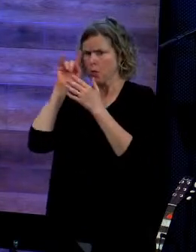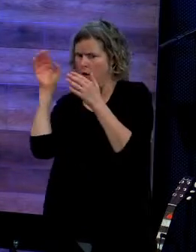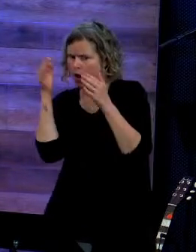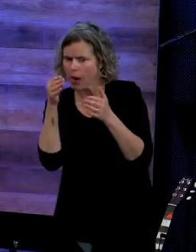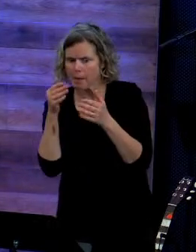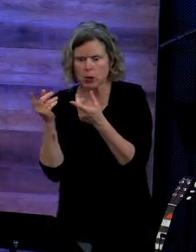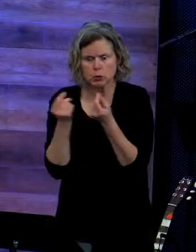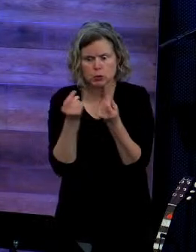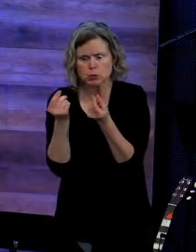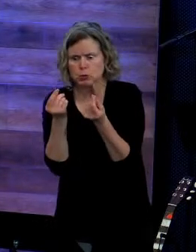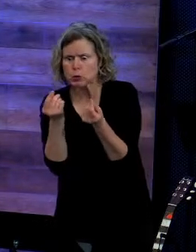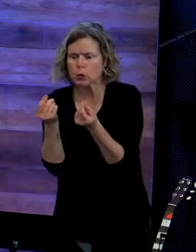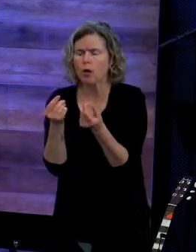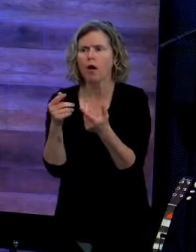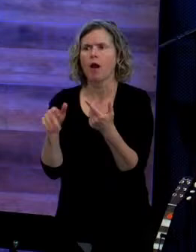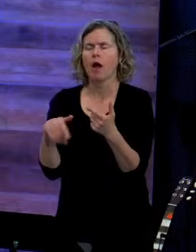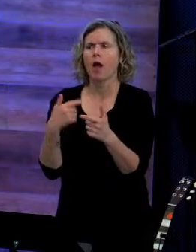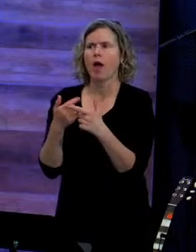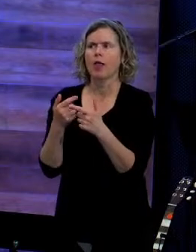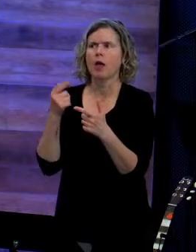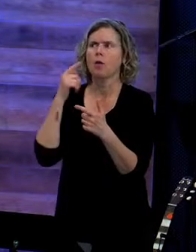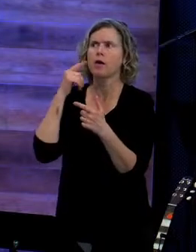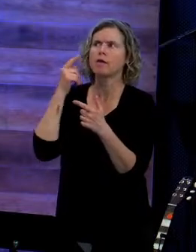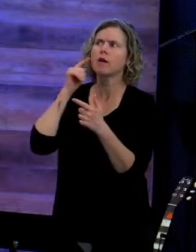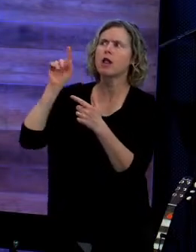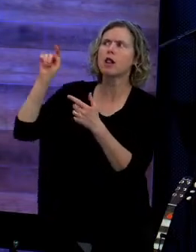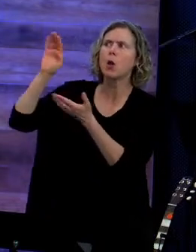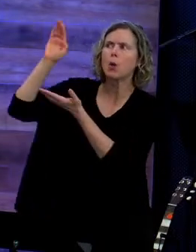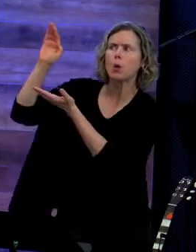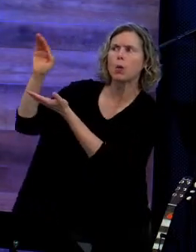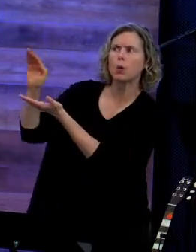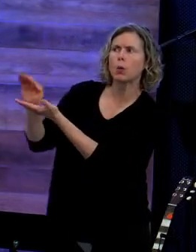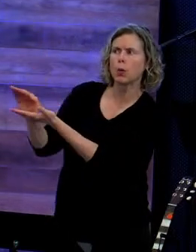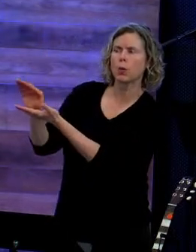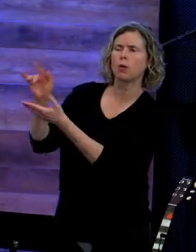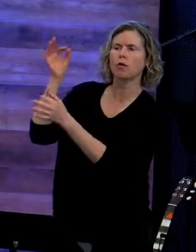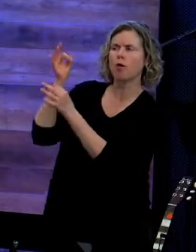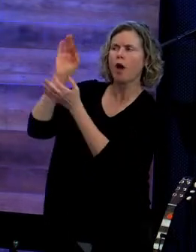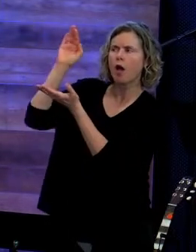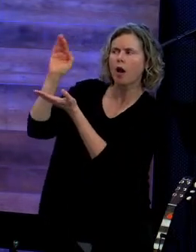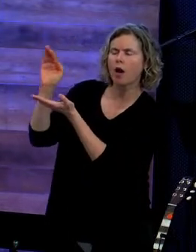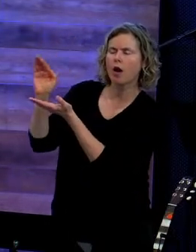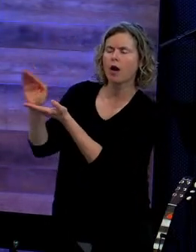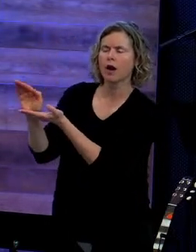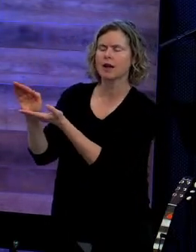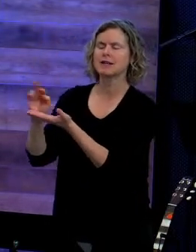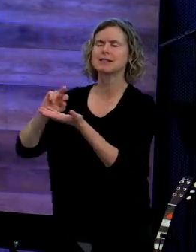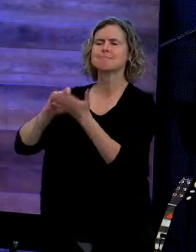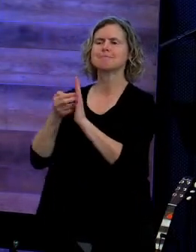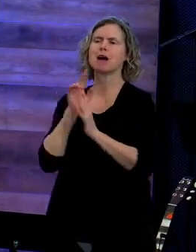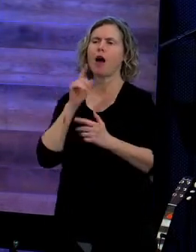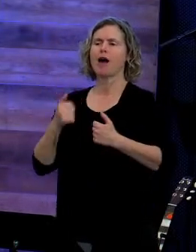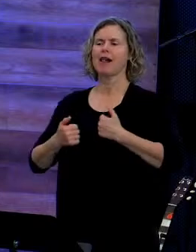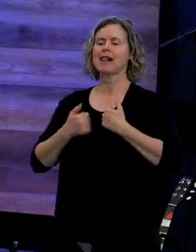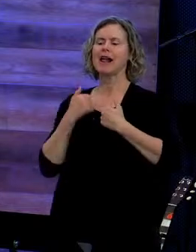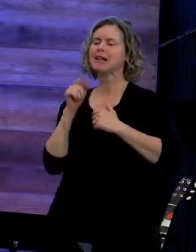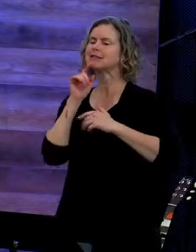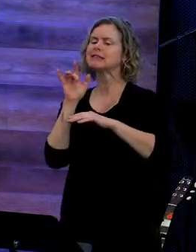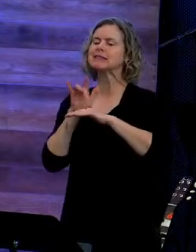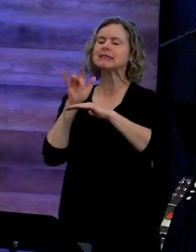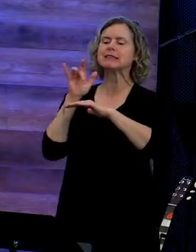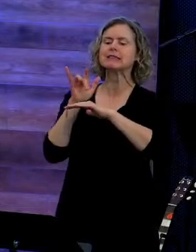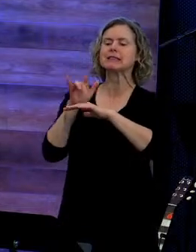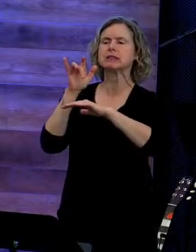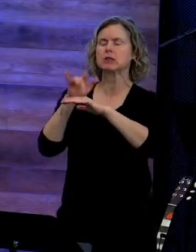lives instead of actually living them. Or Corrie ten Boom put it even more bluntly. She said, if the devil cannot make us